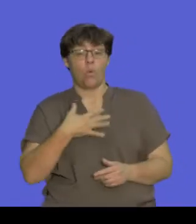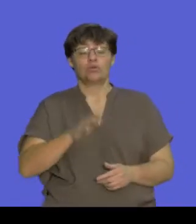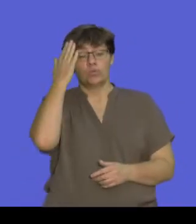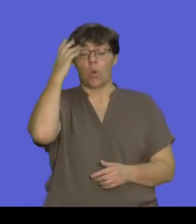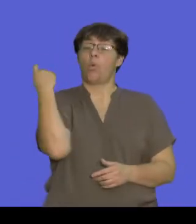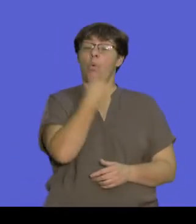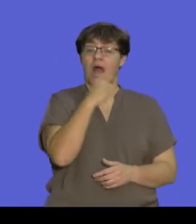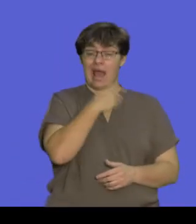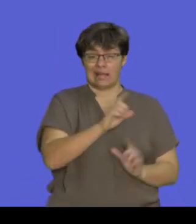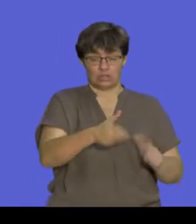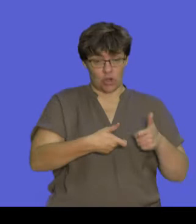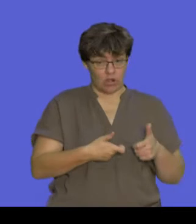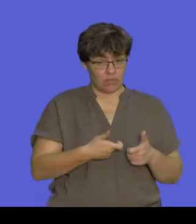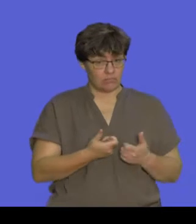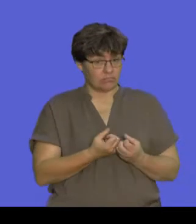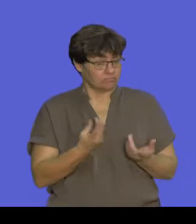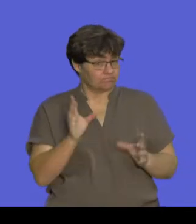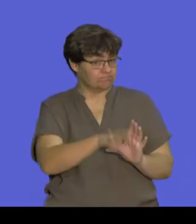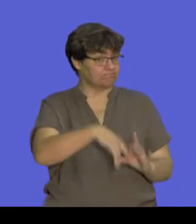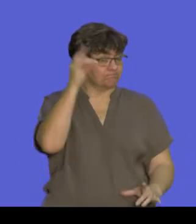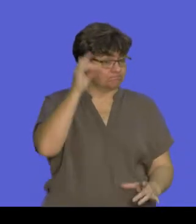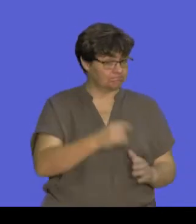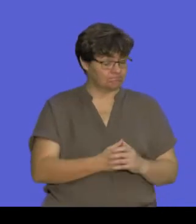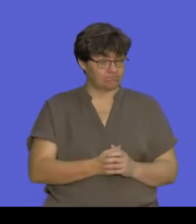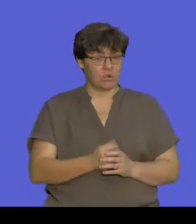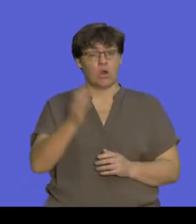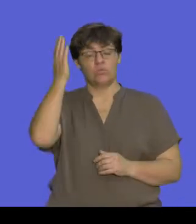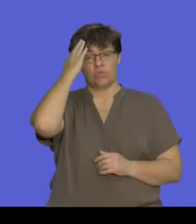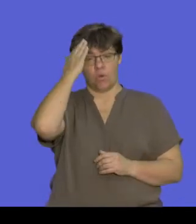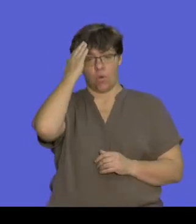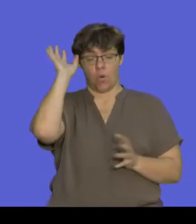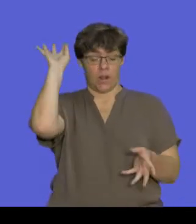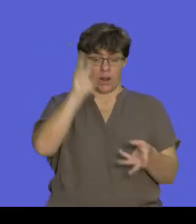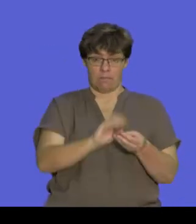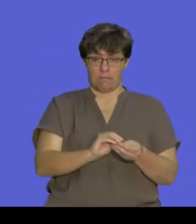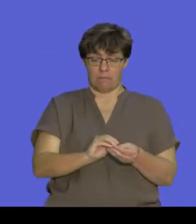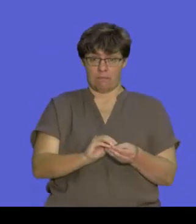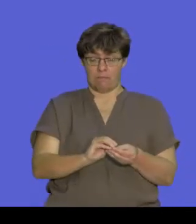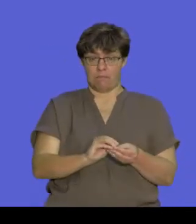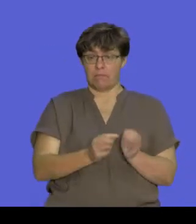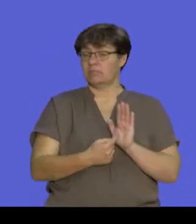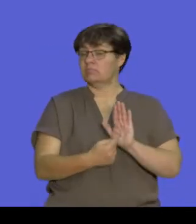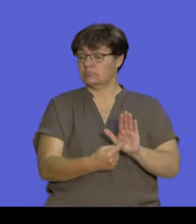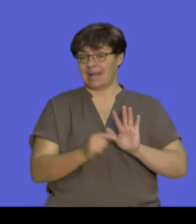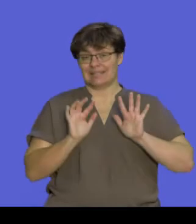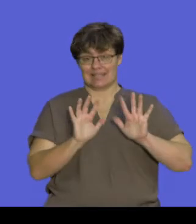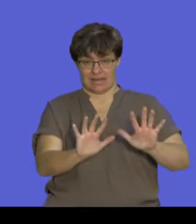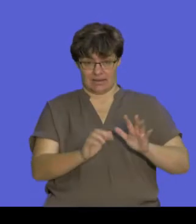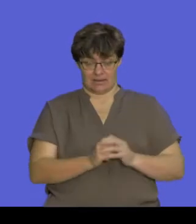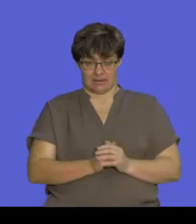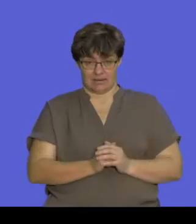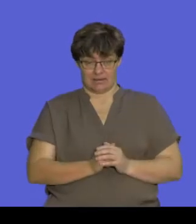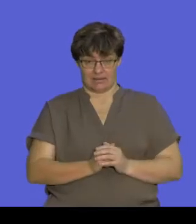the probability of the white sock. We know that there are 10 in the total sample. The number in the sample is